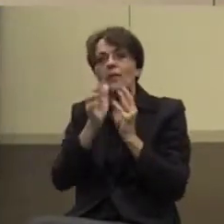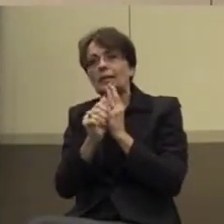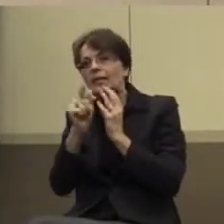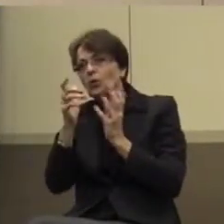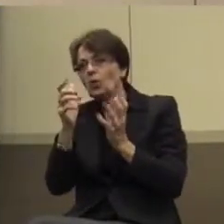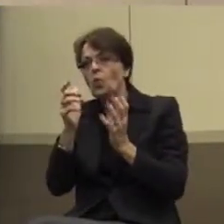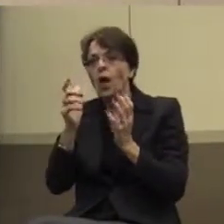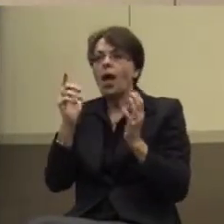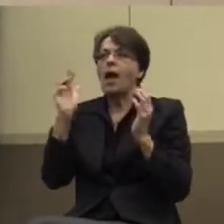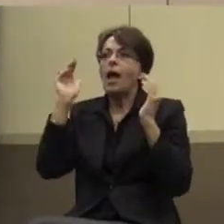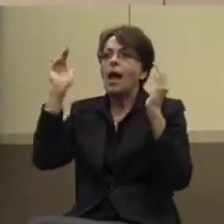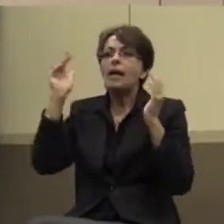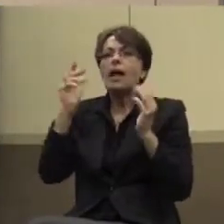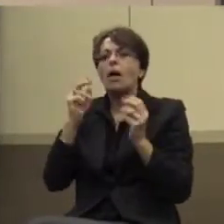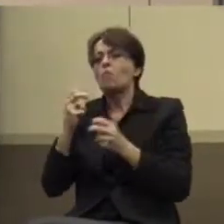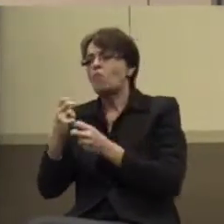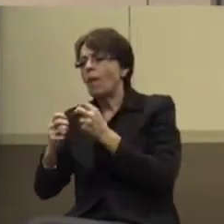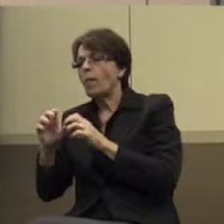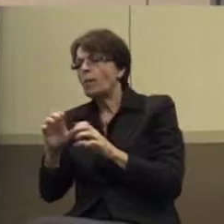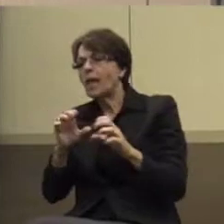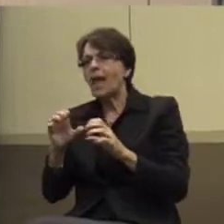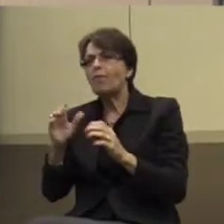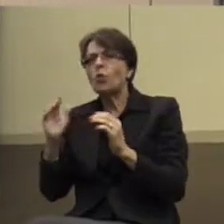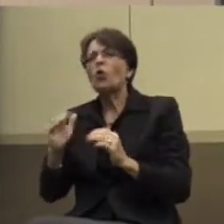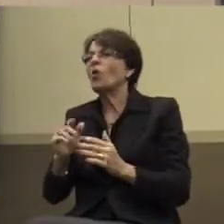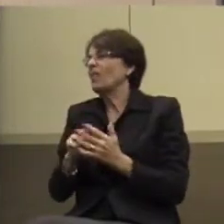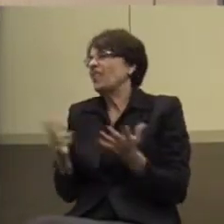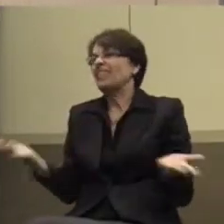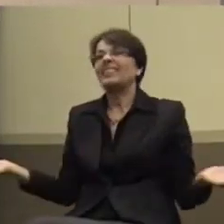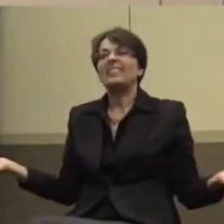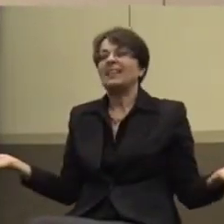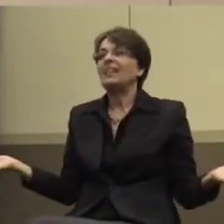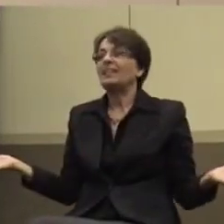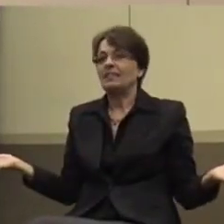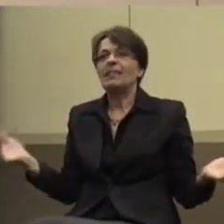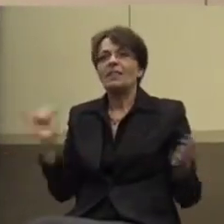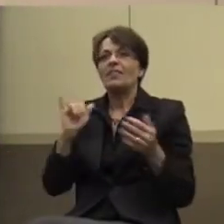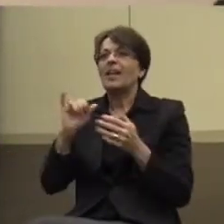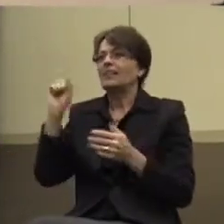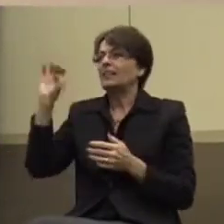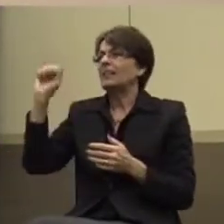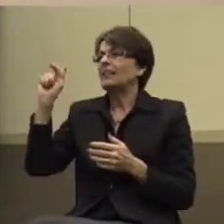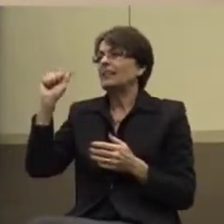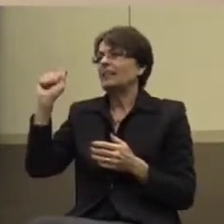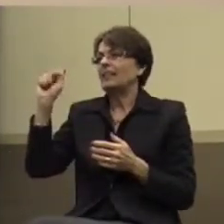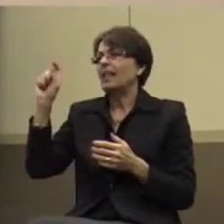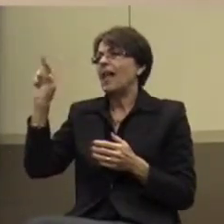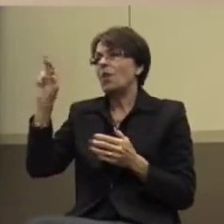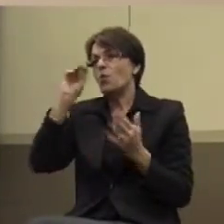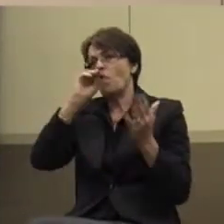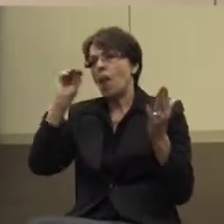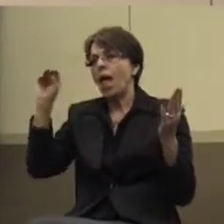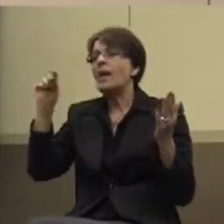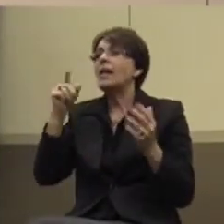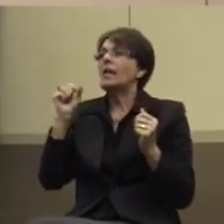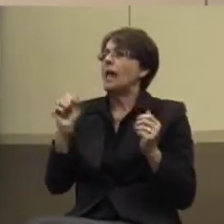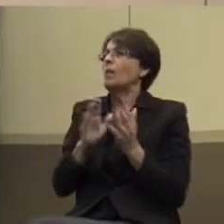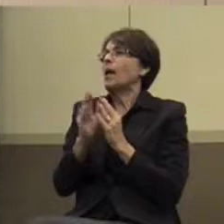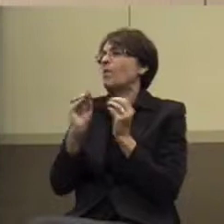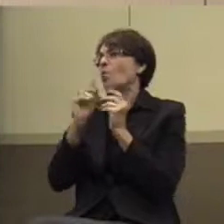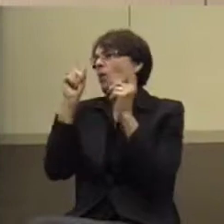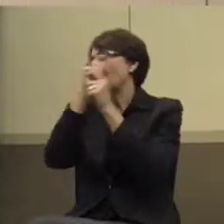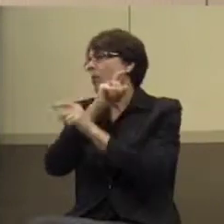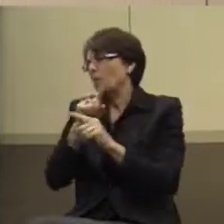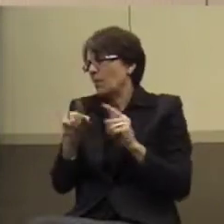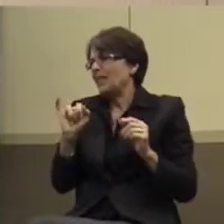high level, and then the problem behavior maybe at a low level. That's all, what a scatter plot is. Okay, they can become more complicated, but